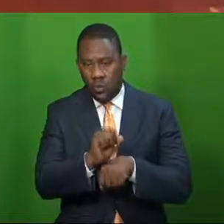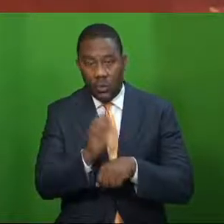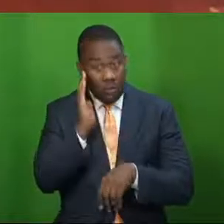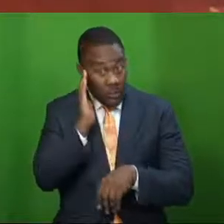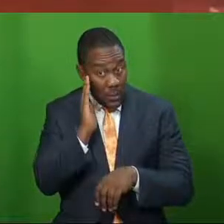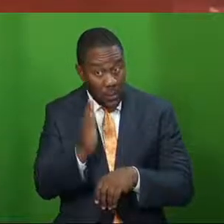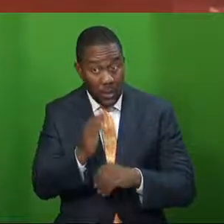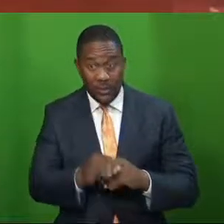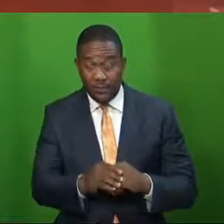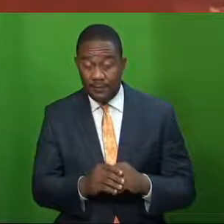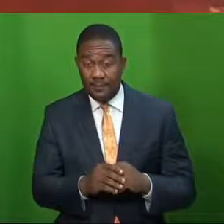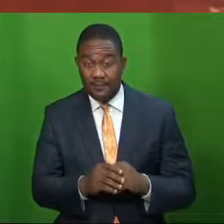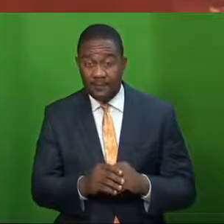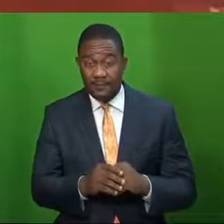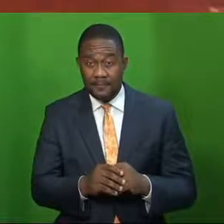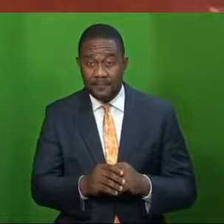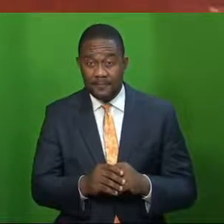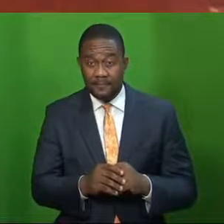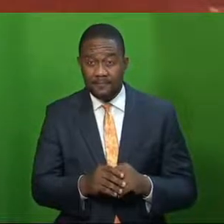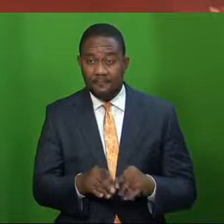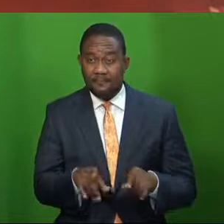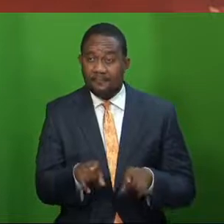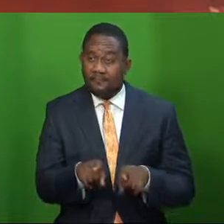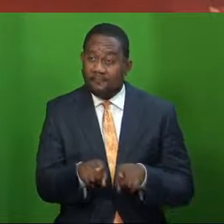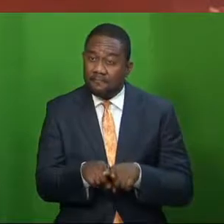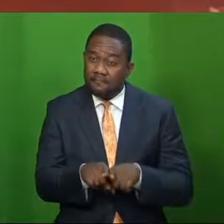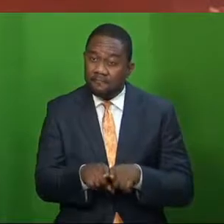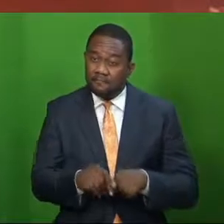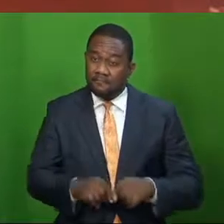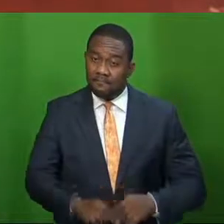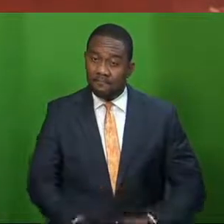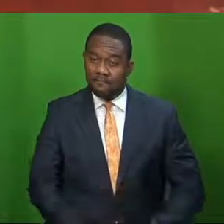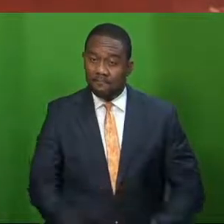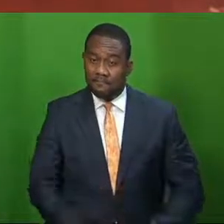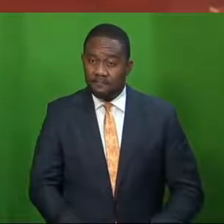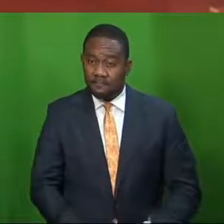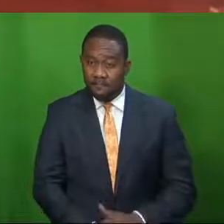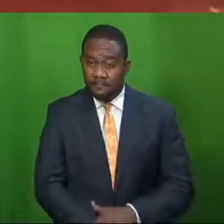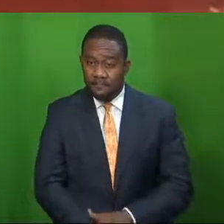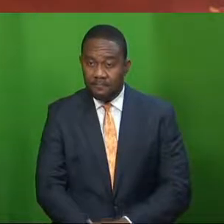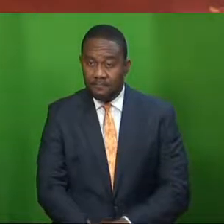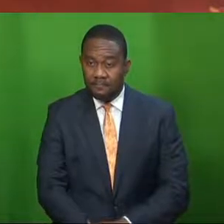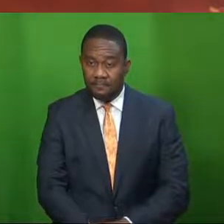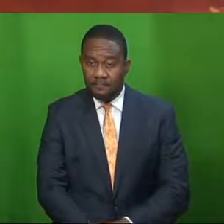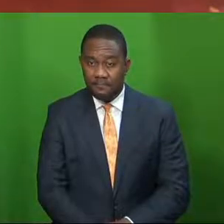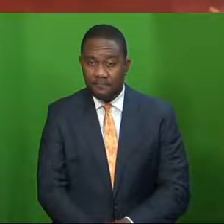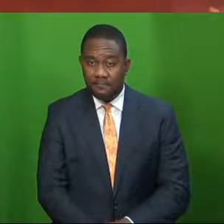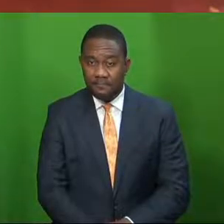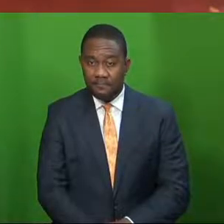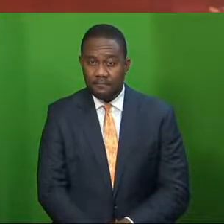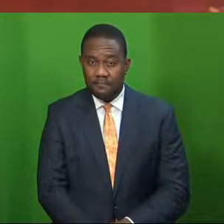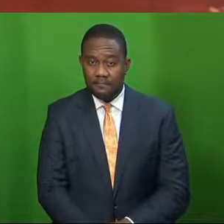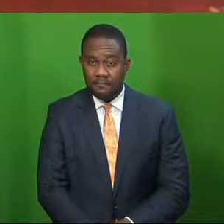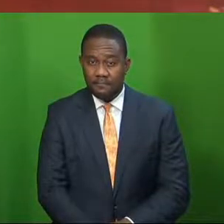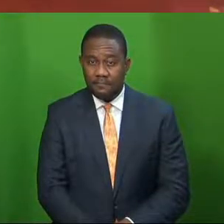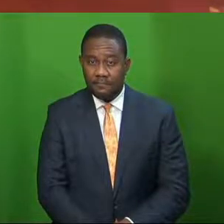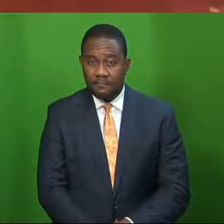Speaker, again, the directive has been given